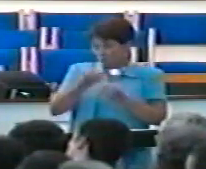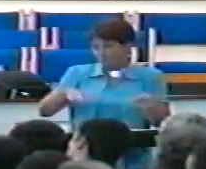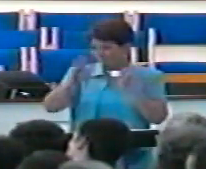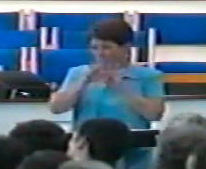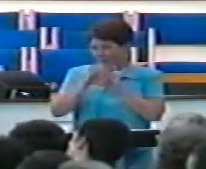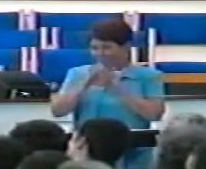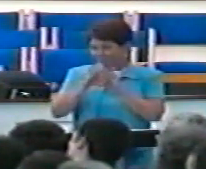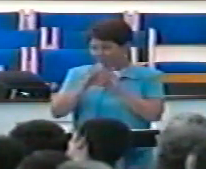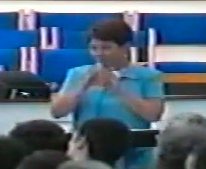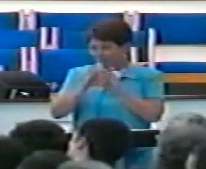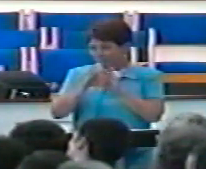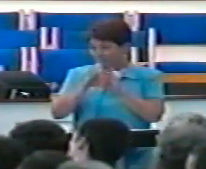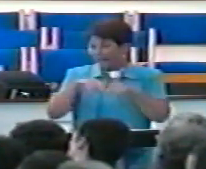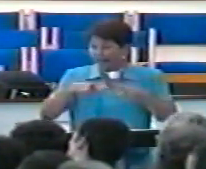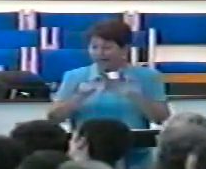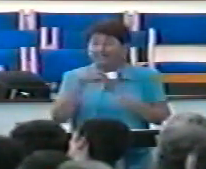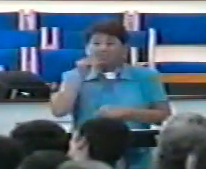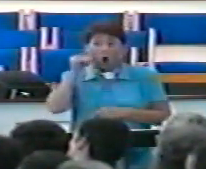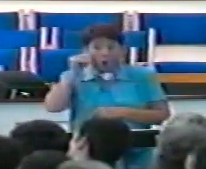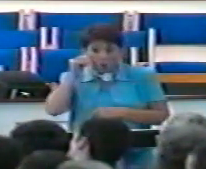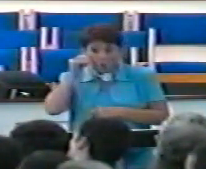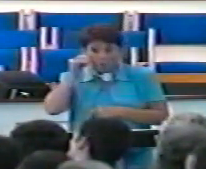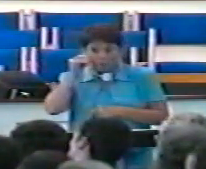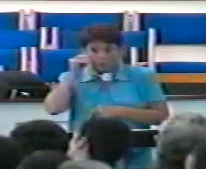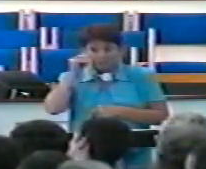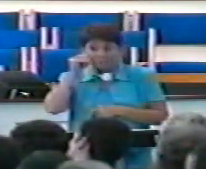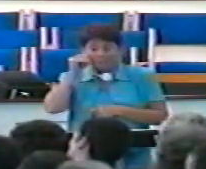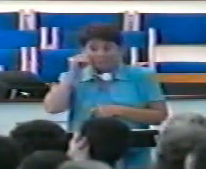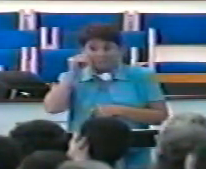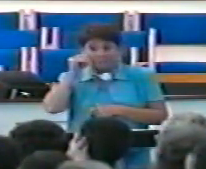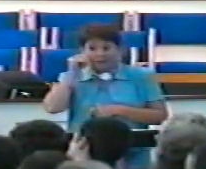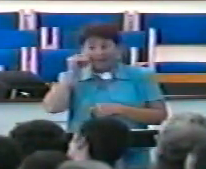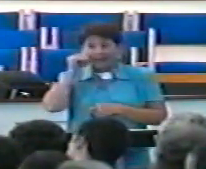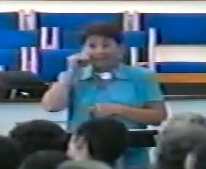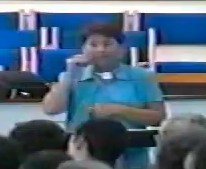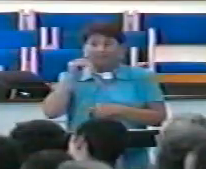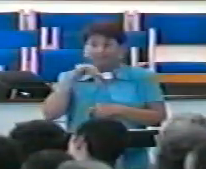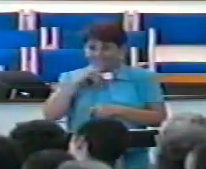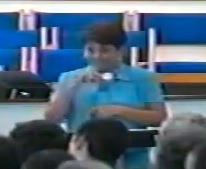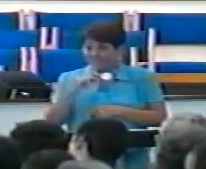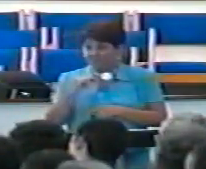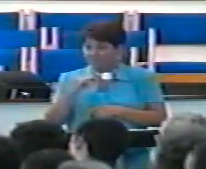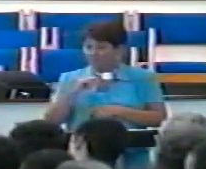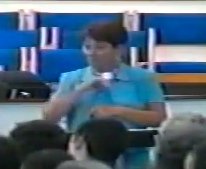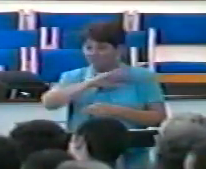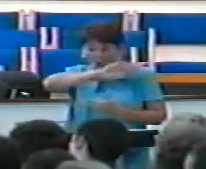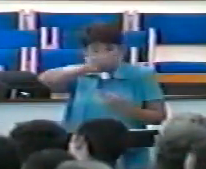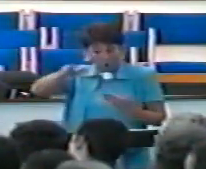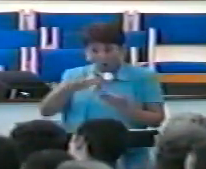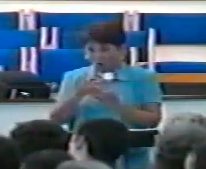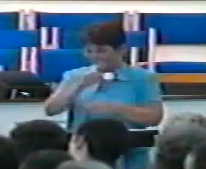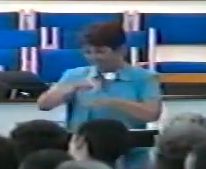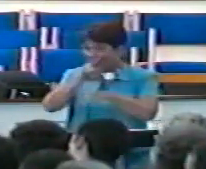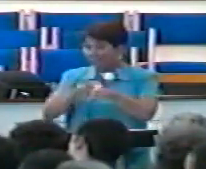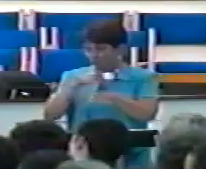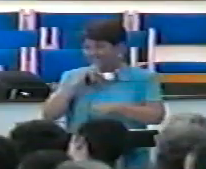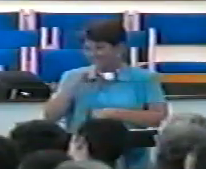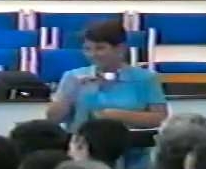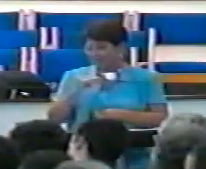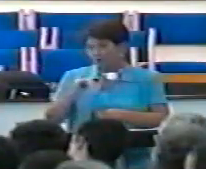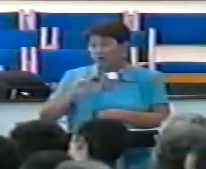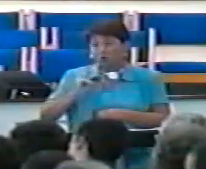so goes the nation. It all goes back to the home. Now, no doubt about it, we need strong Christian homes